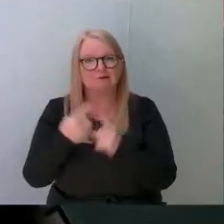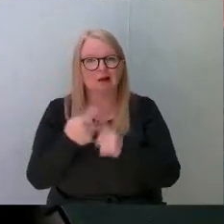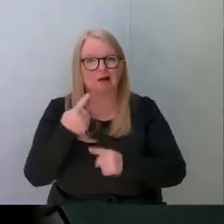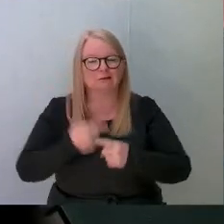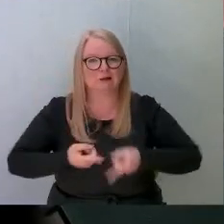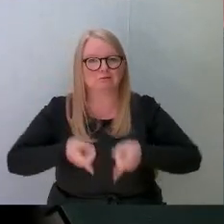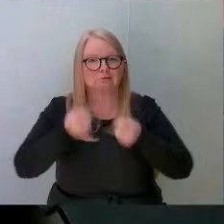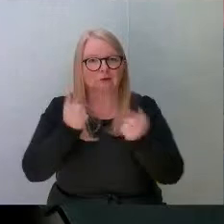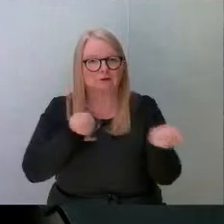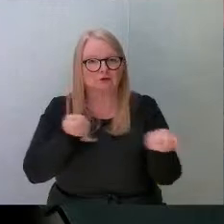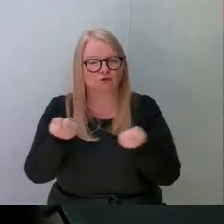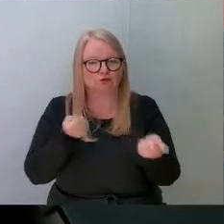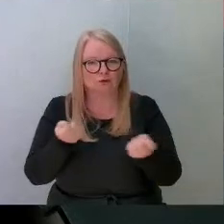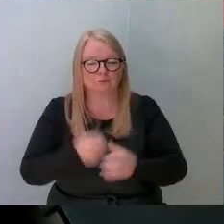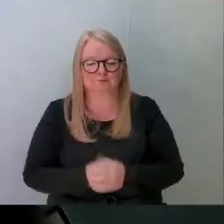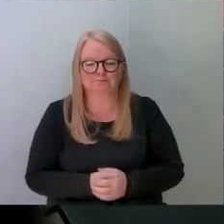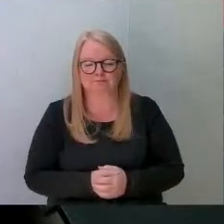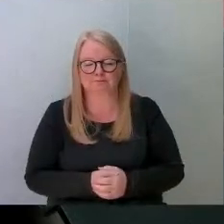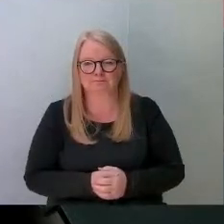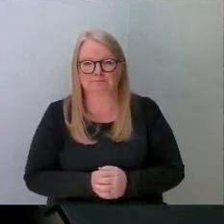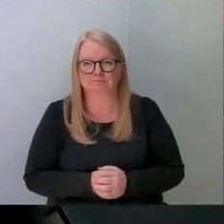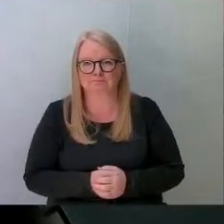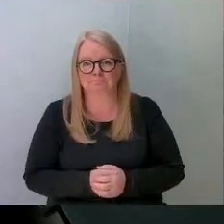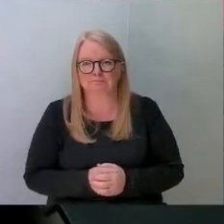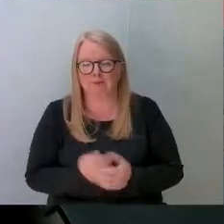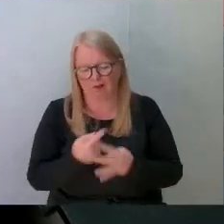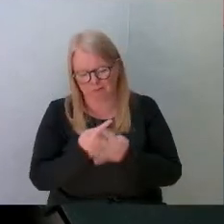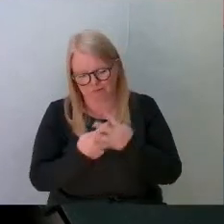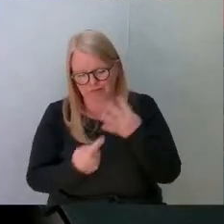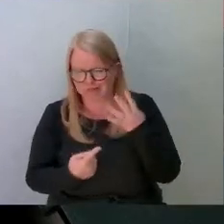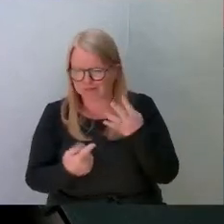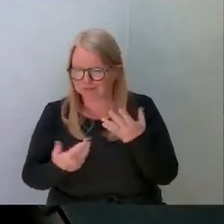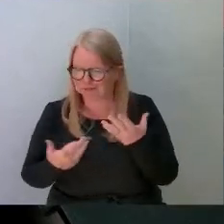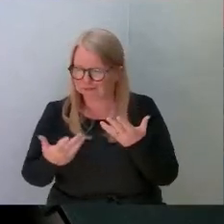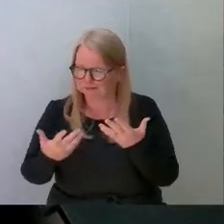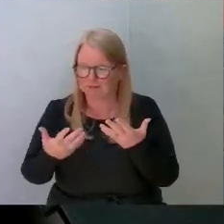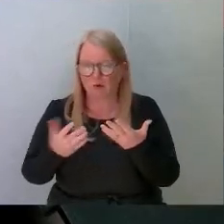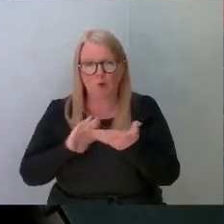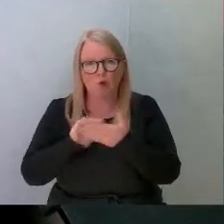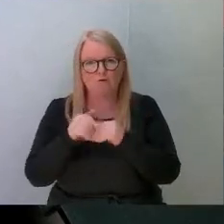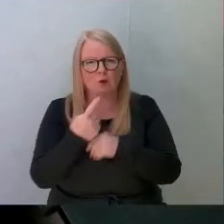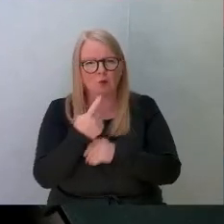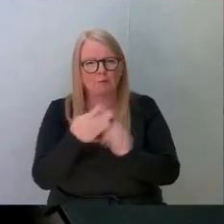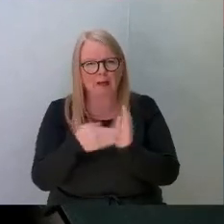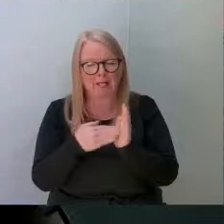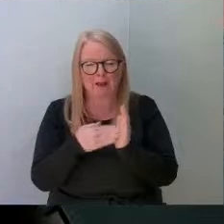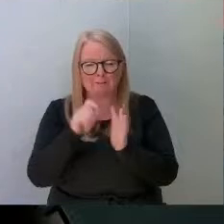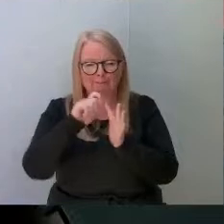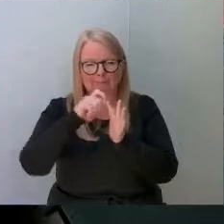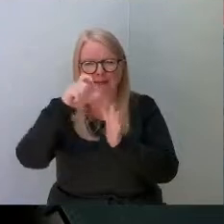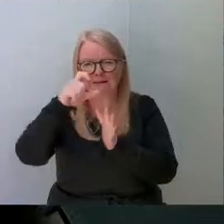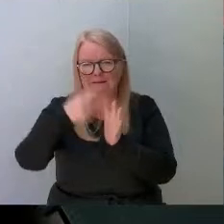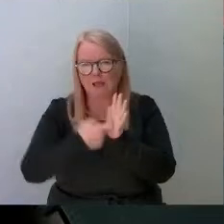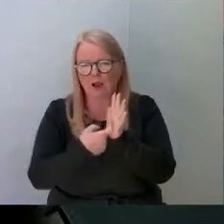Director and Chair. It took delivery of over 1 million leftover COVID-19